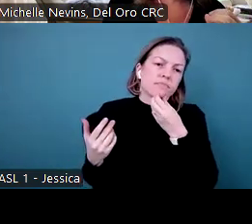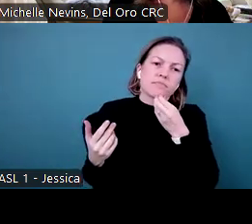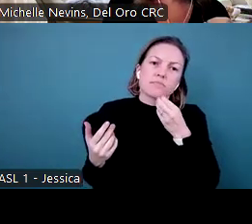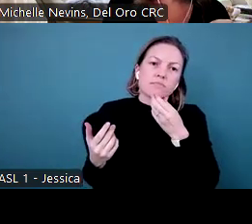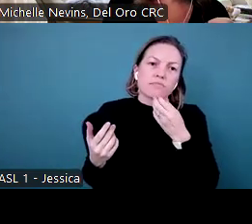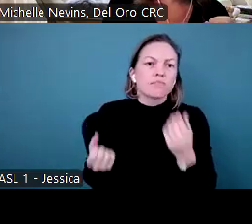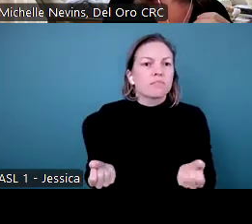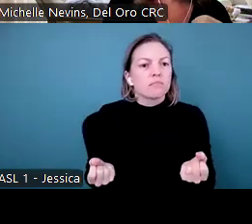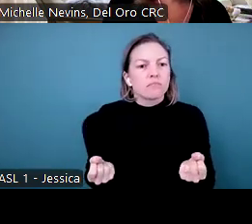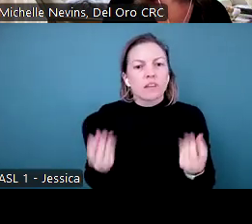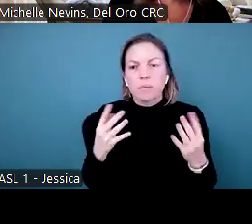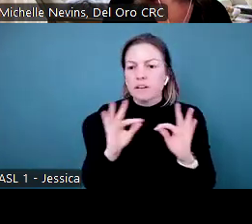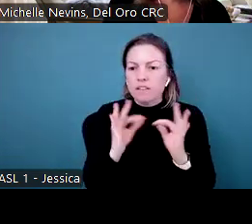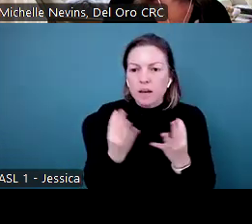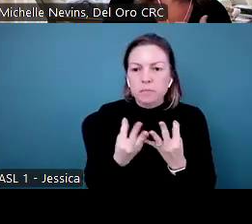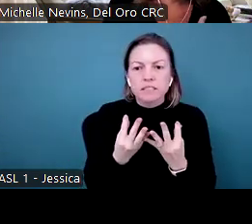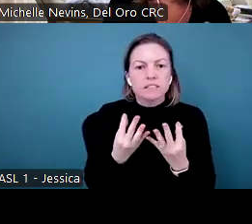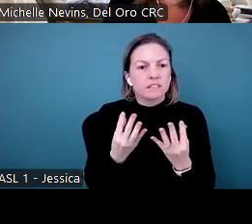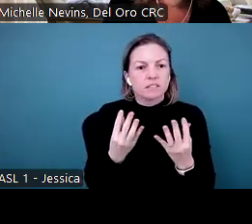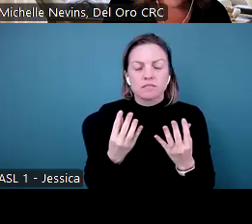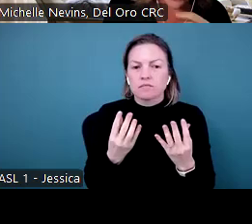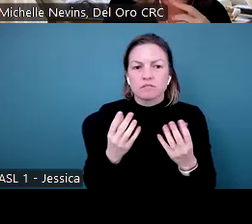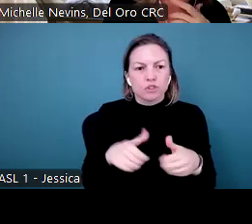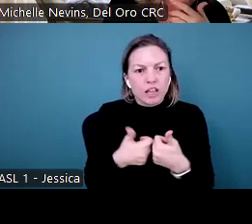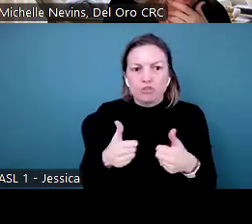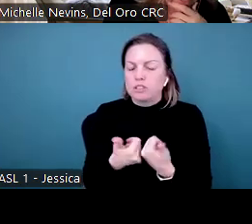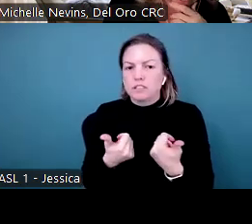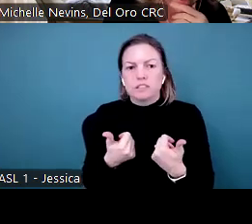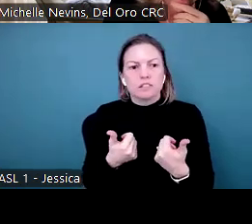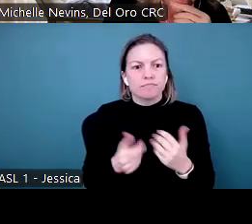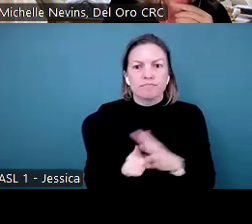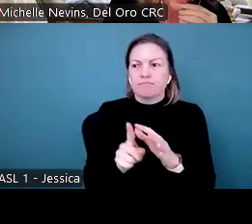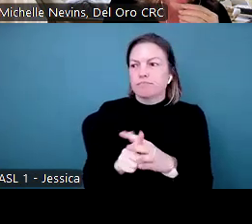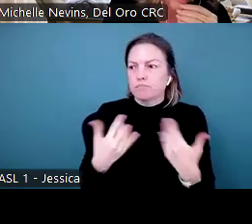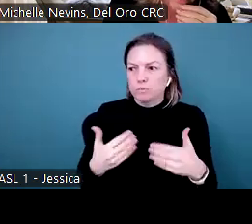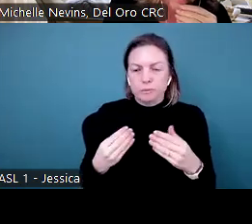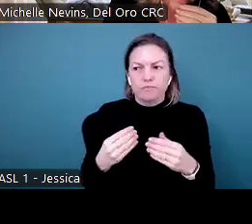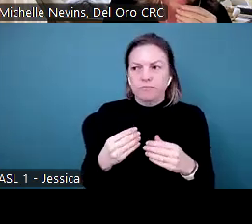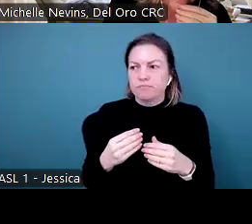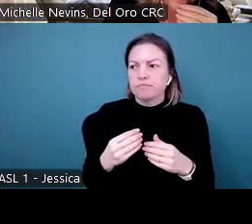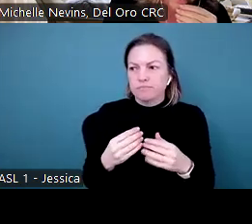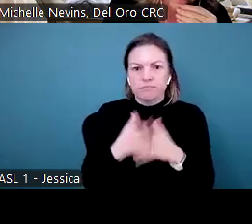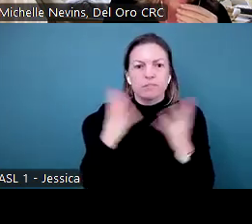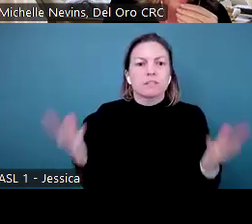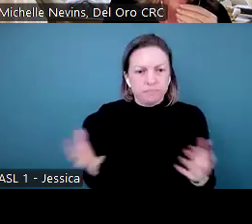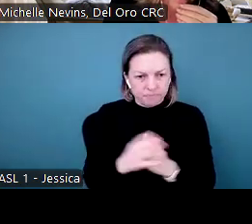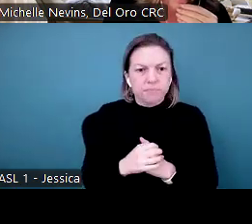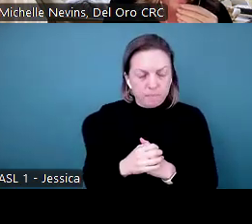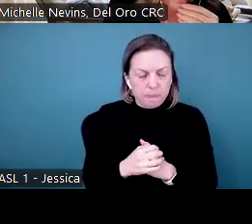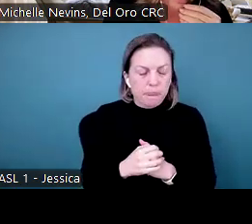things families encounter is endless. And, I think that